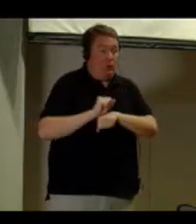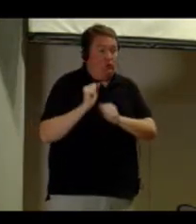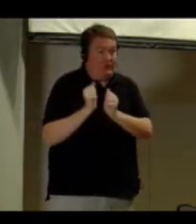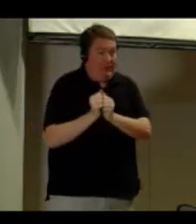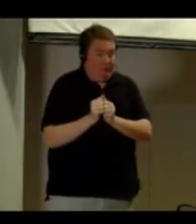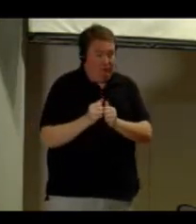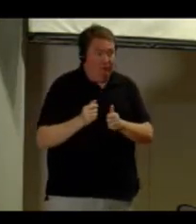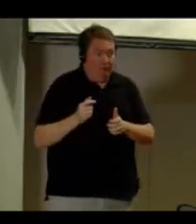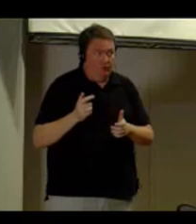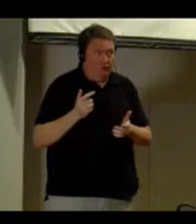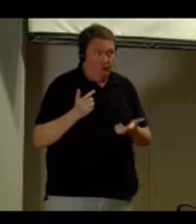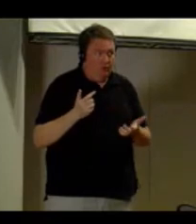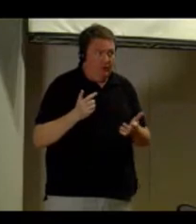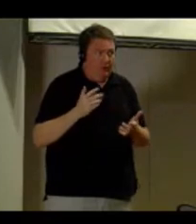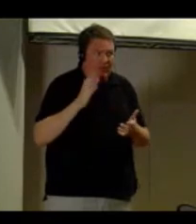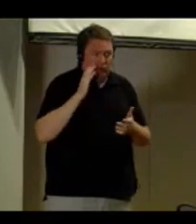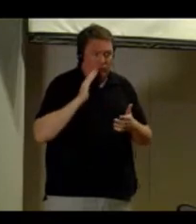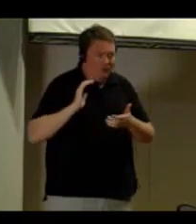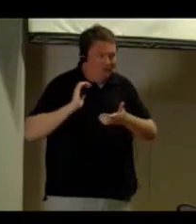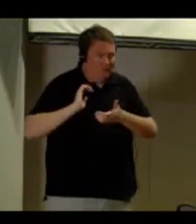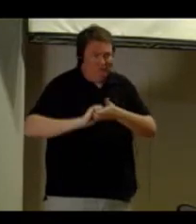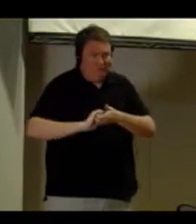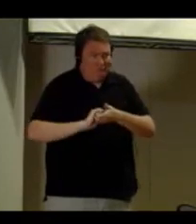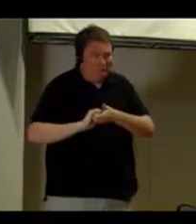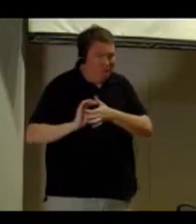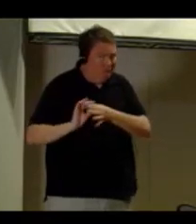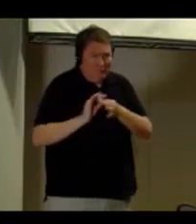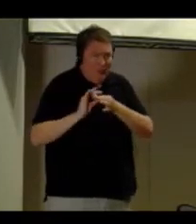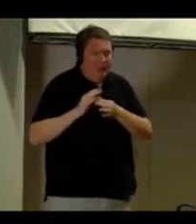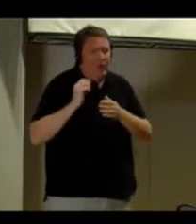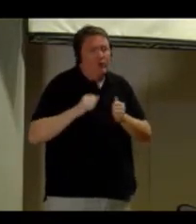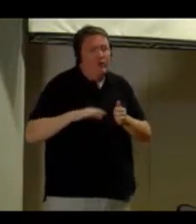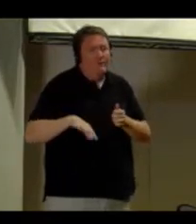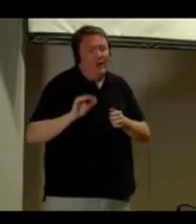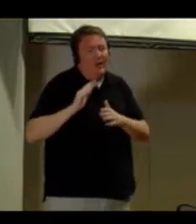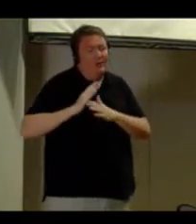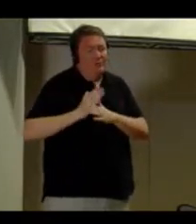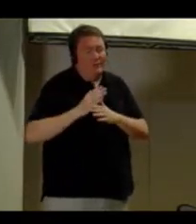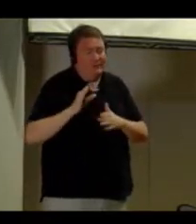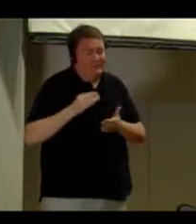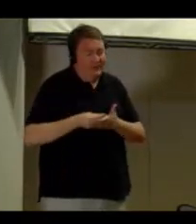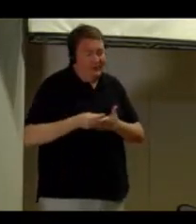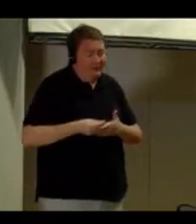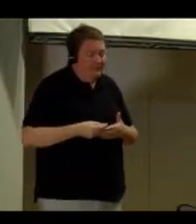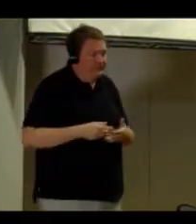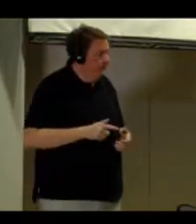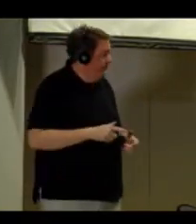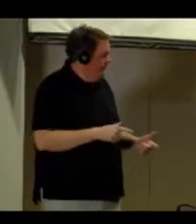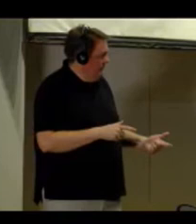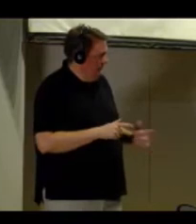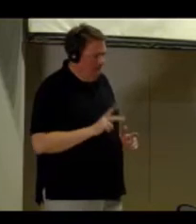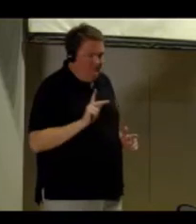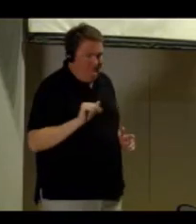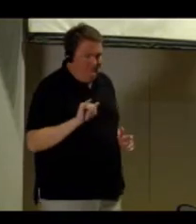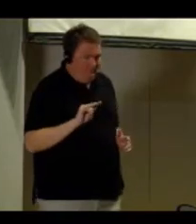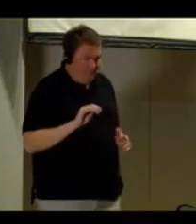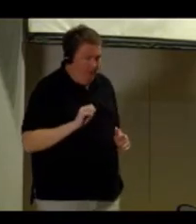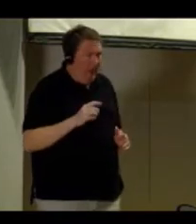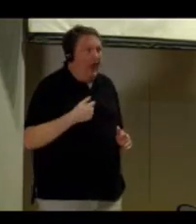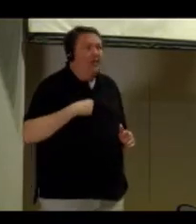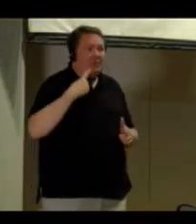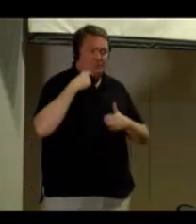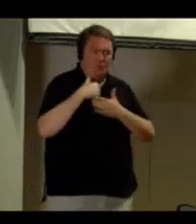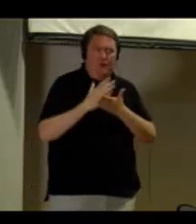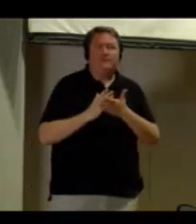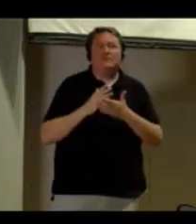actually, there'd be some synergy on funding. Can I just, I'll just follow up on that a little bit, because I think it is partly funding,